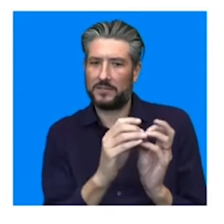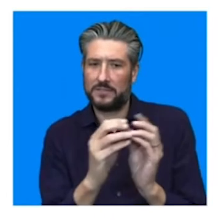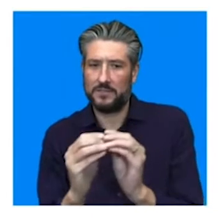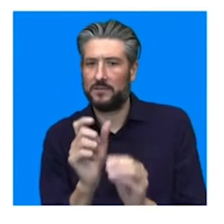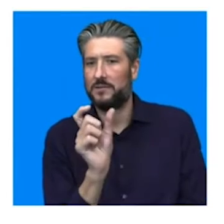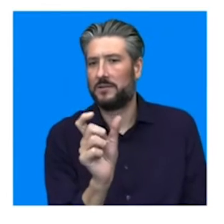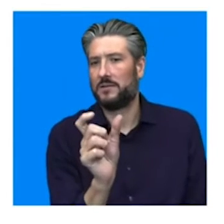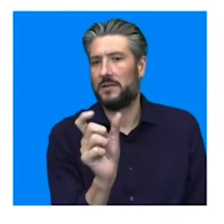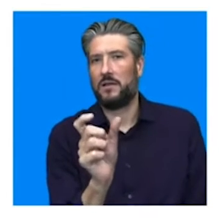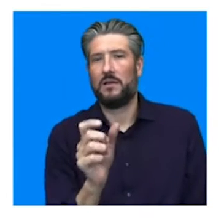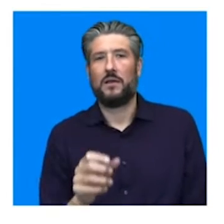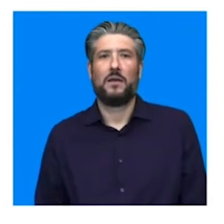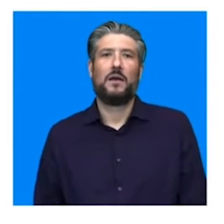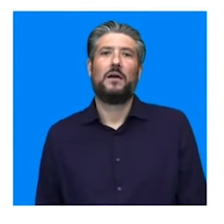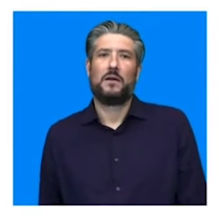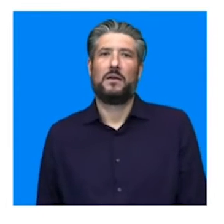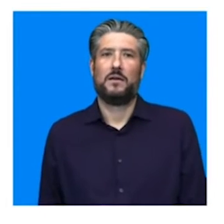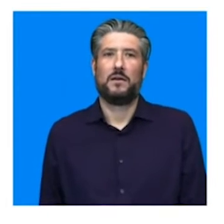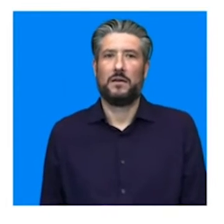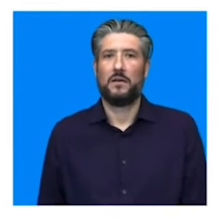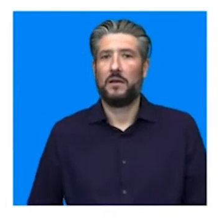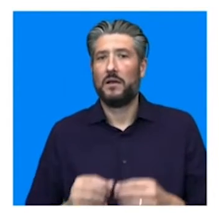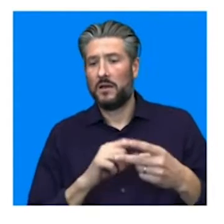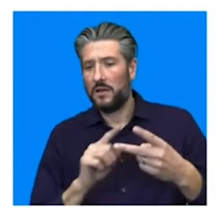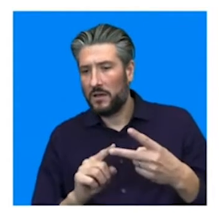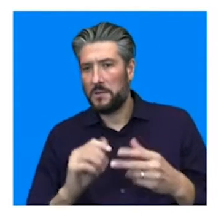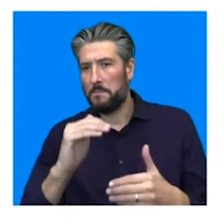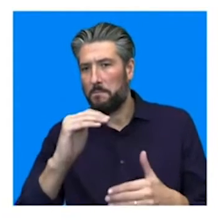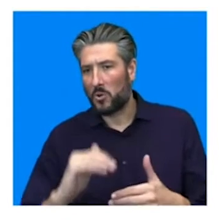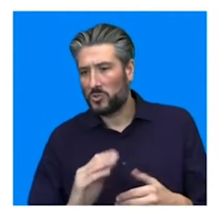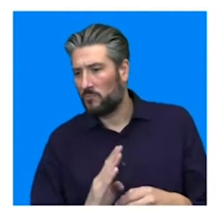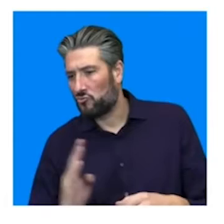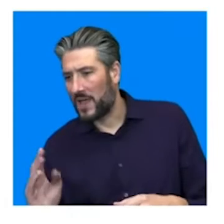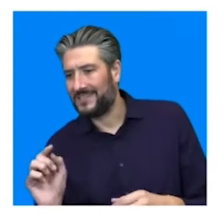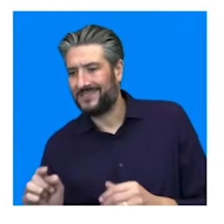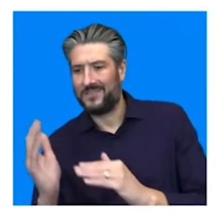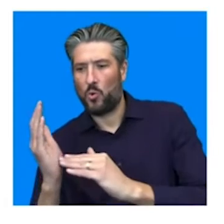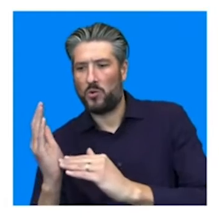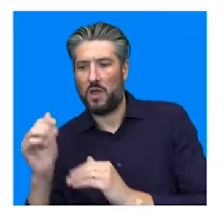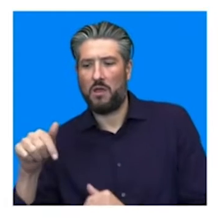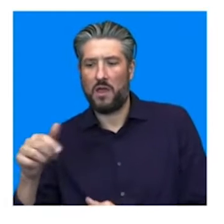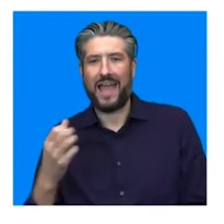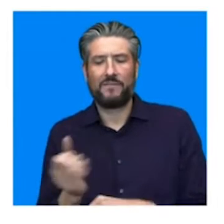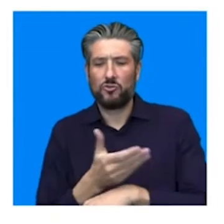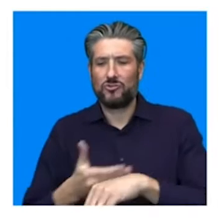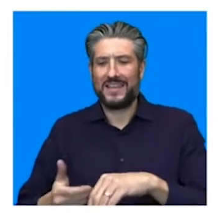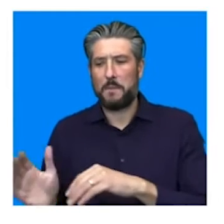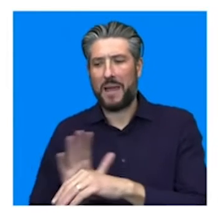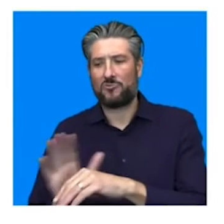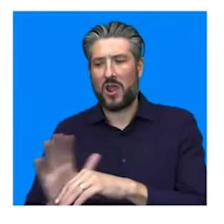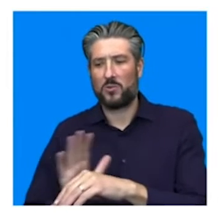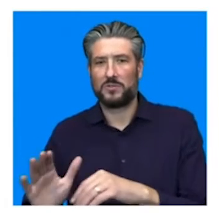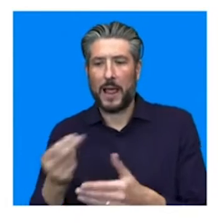a sort of admissions bit in towards the bottom right hand corner on a green background, so that's kind of label text, is it good